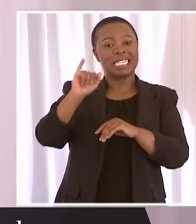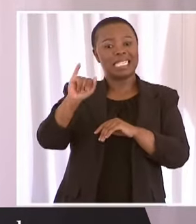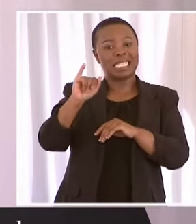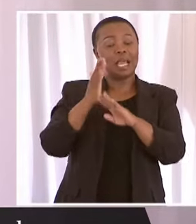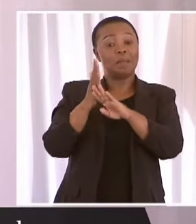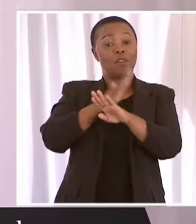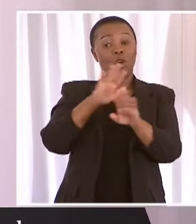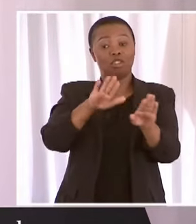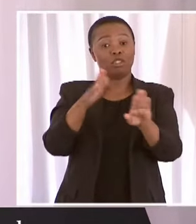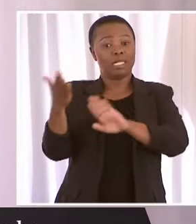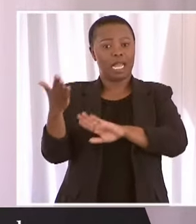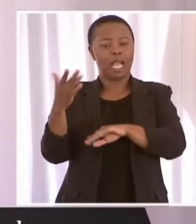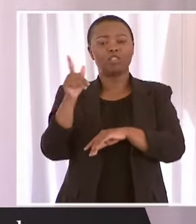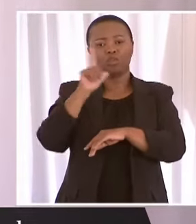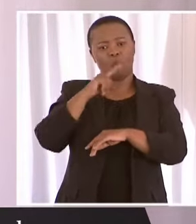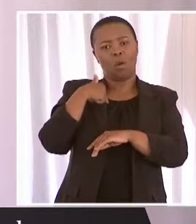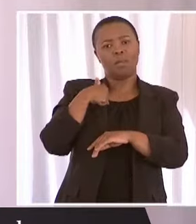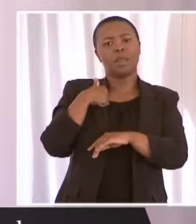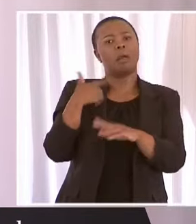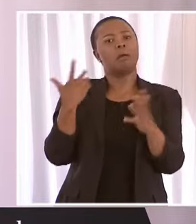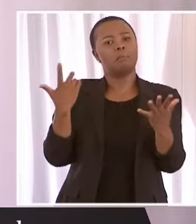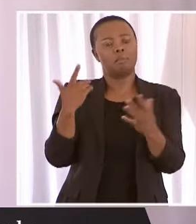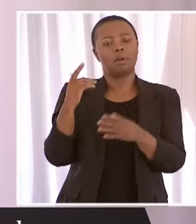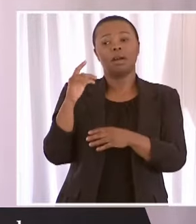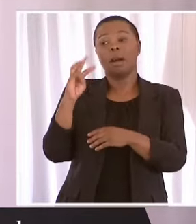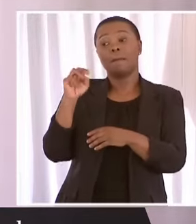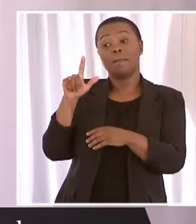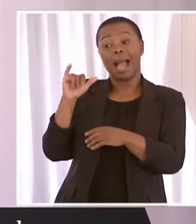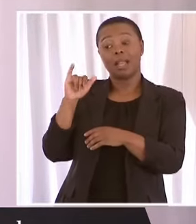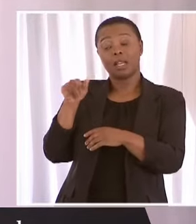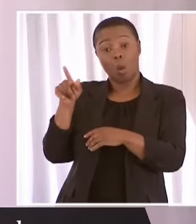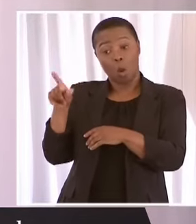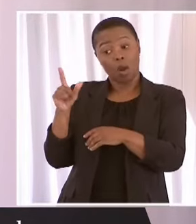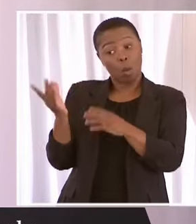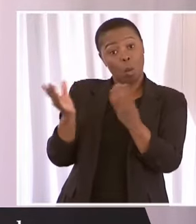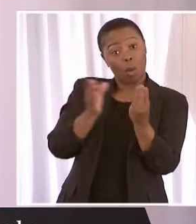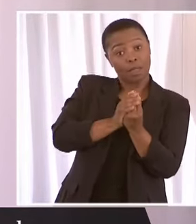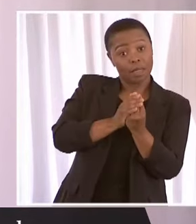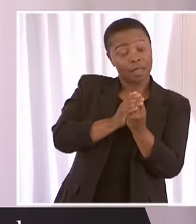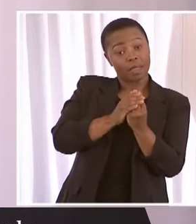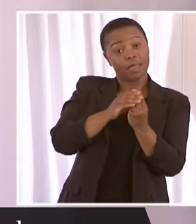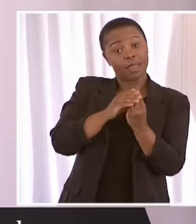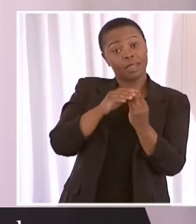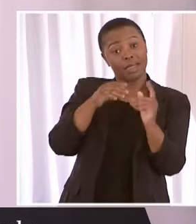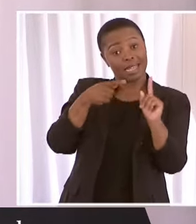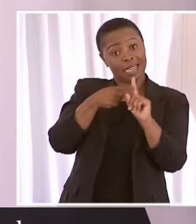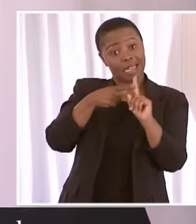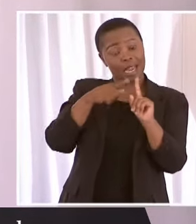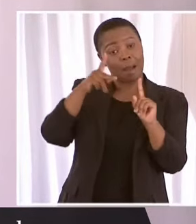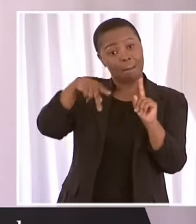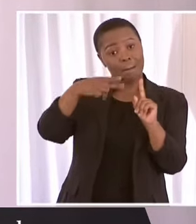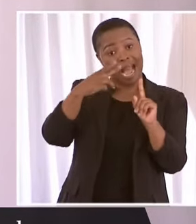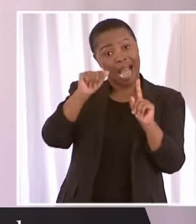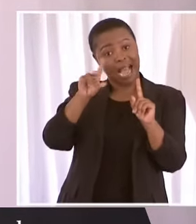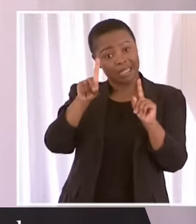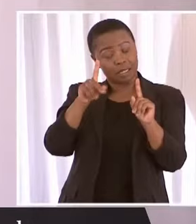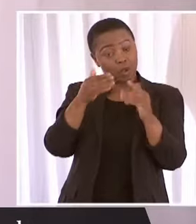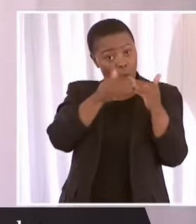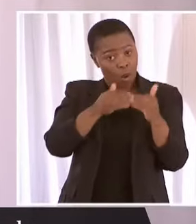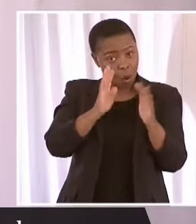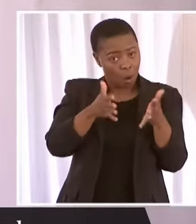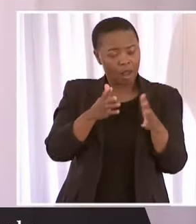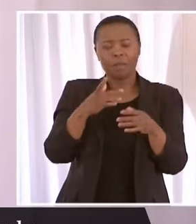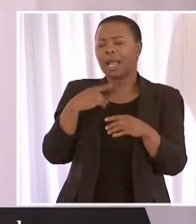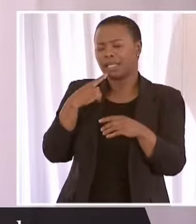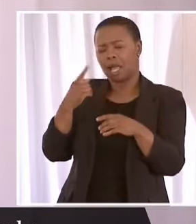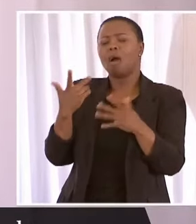before she left, she said to me, Mbali, will you promise me that you will be with Mr. Pahad or you will take care of him? I said, as you wish, ma'am, I